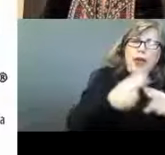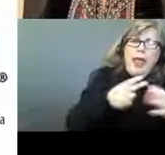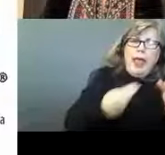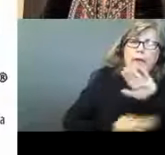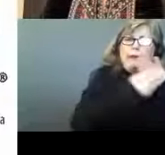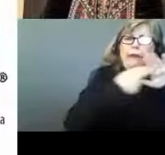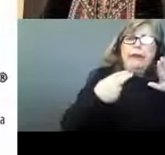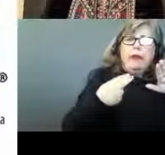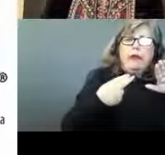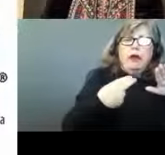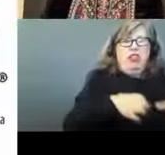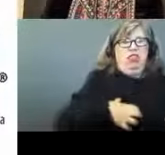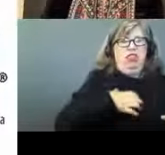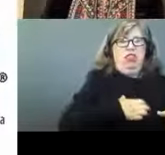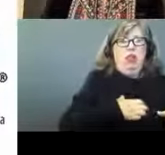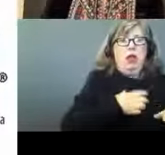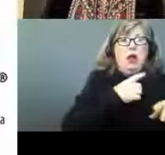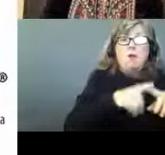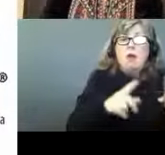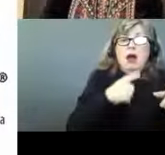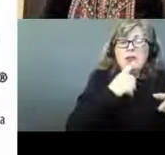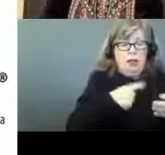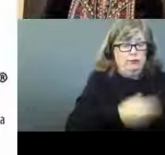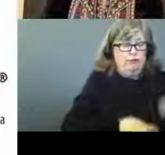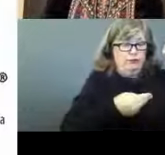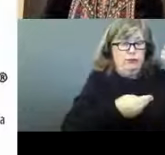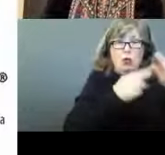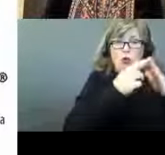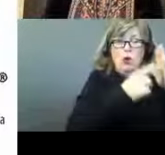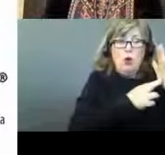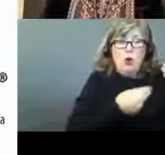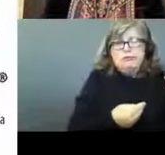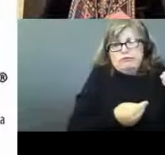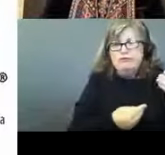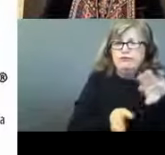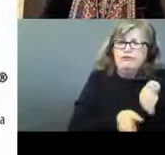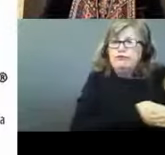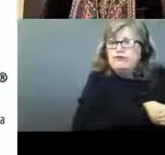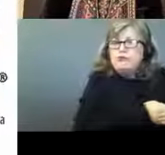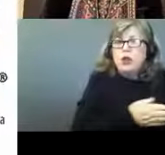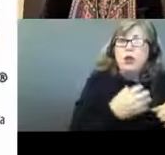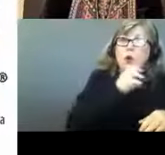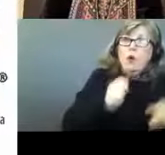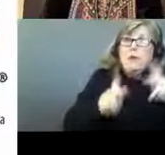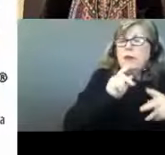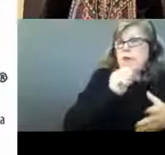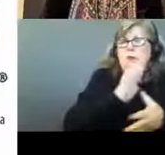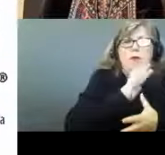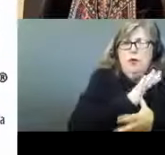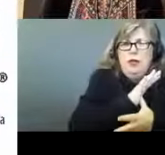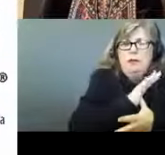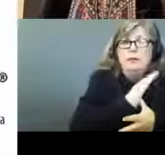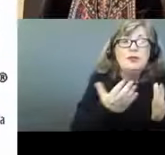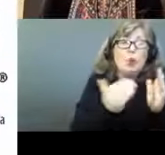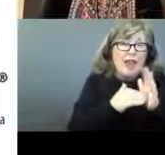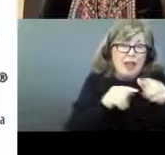were ignored as long-term care and older people were not a priority. Once again, when this pandemic is